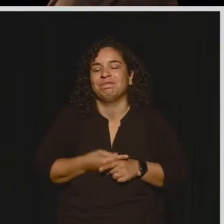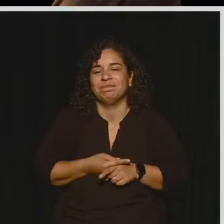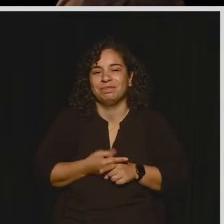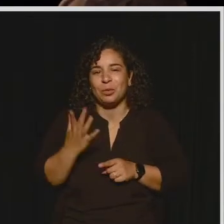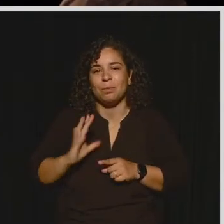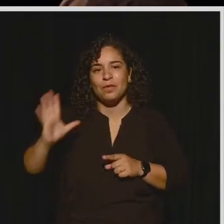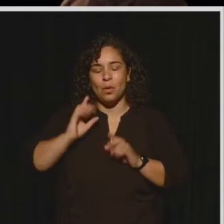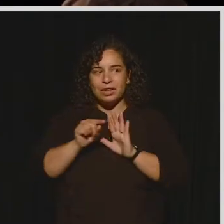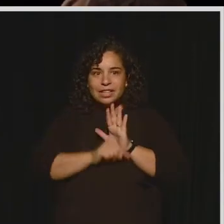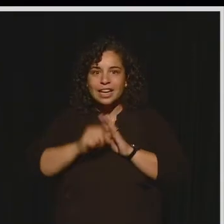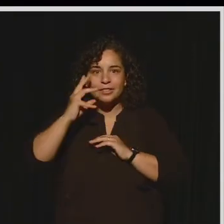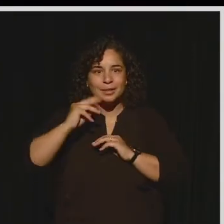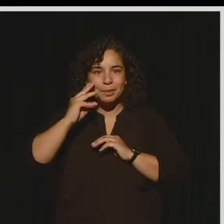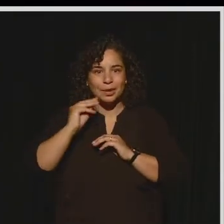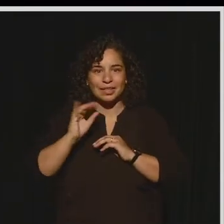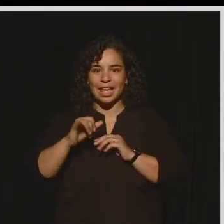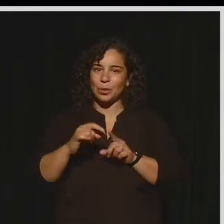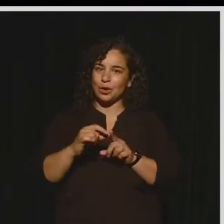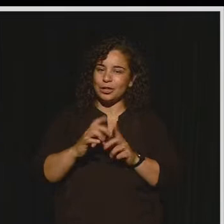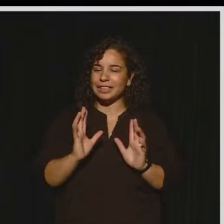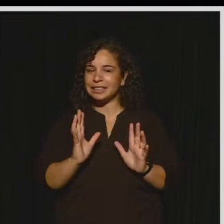before.